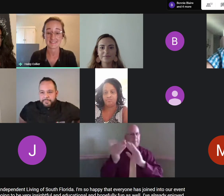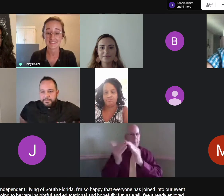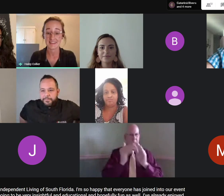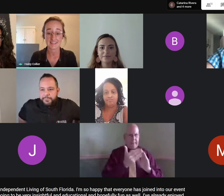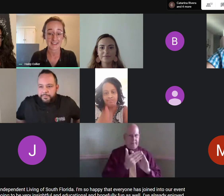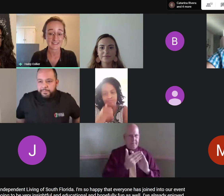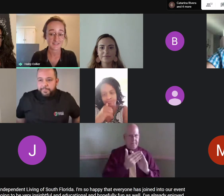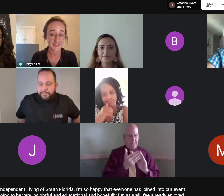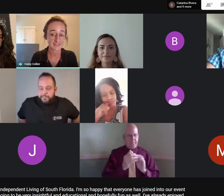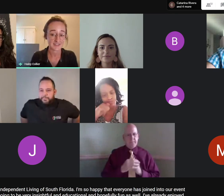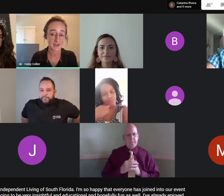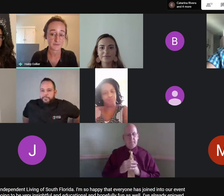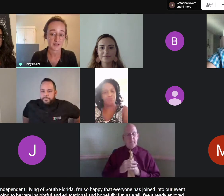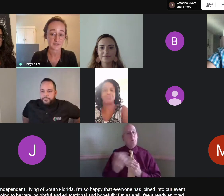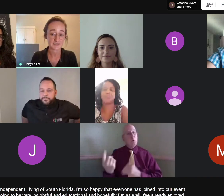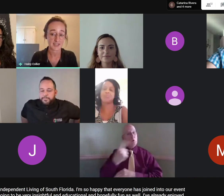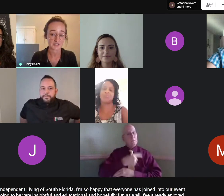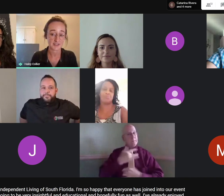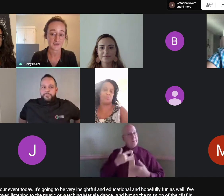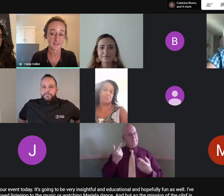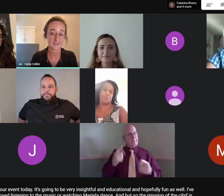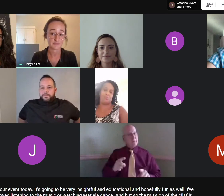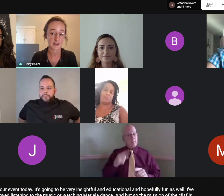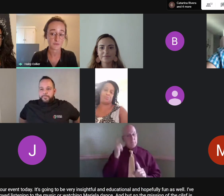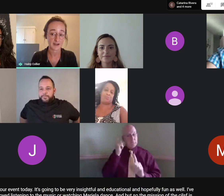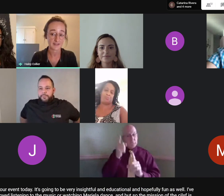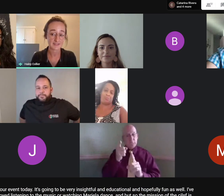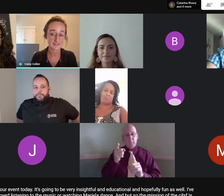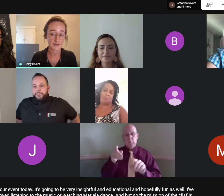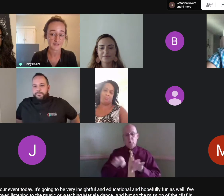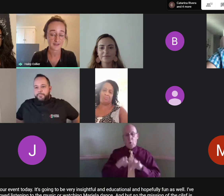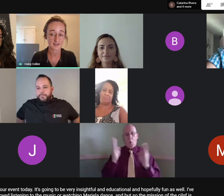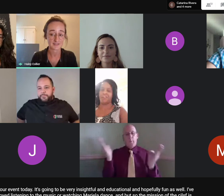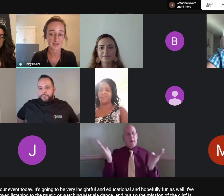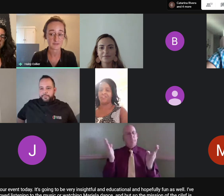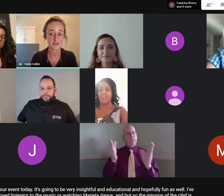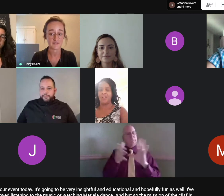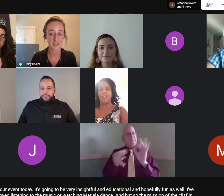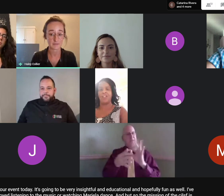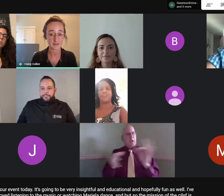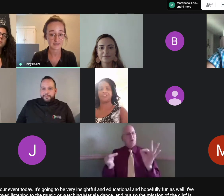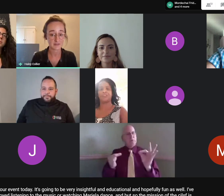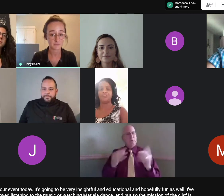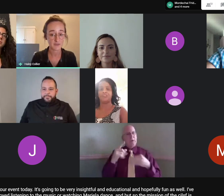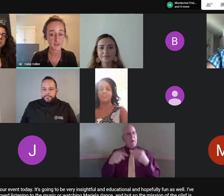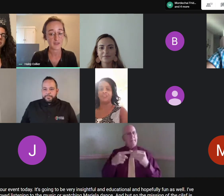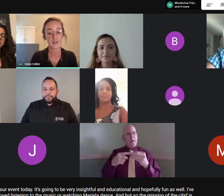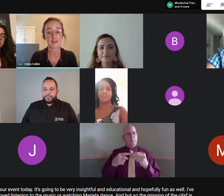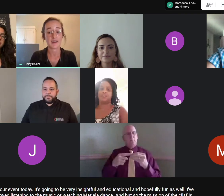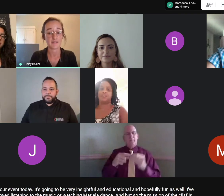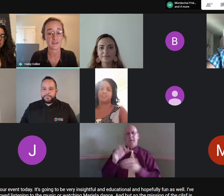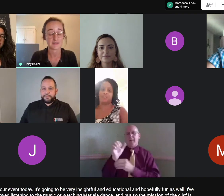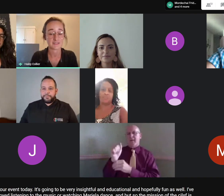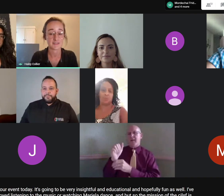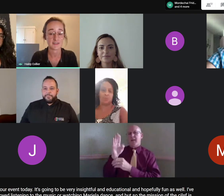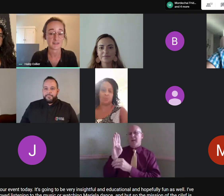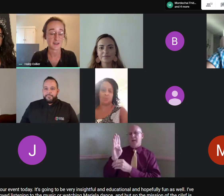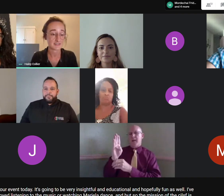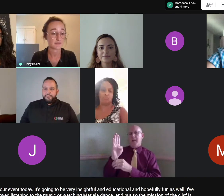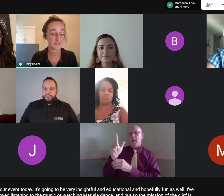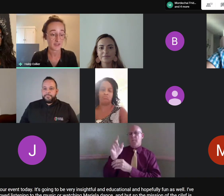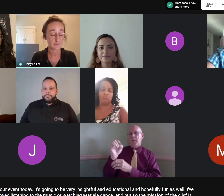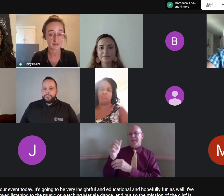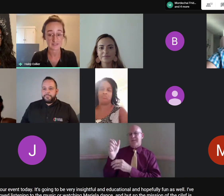And today's event is to open up discussion and spread awareness about the concept of ableism and how